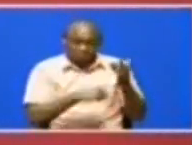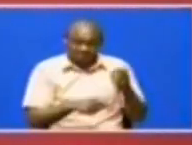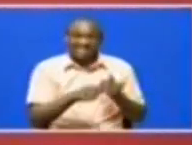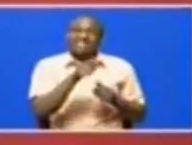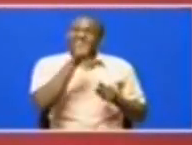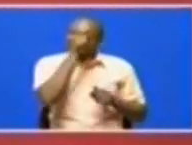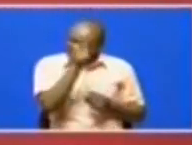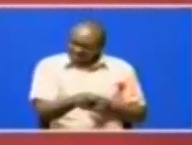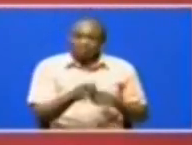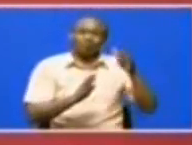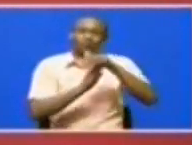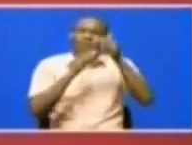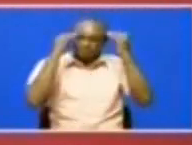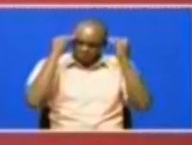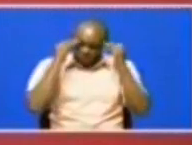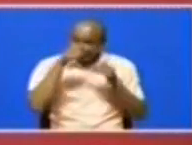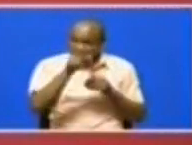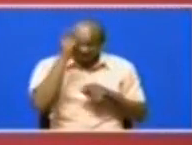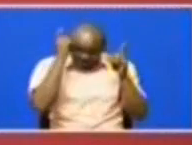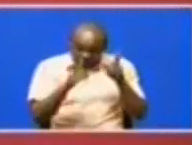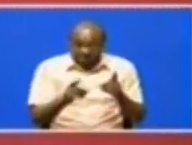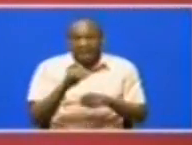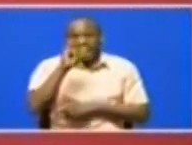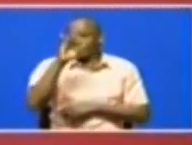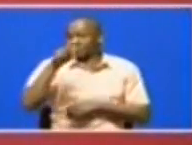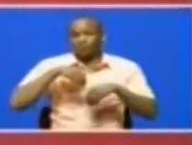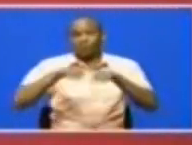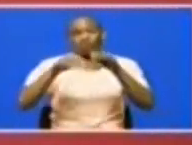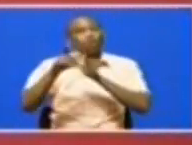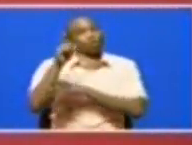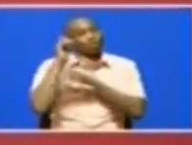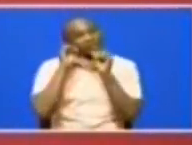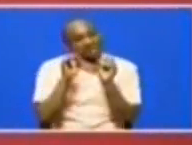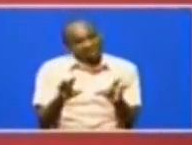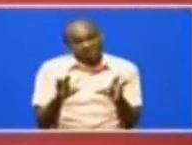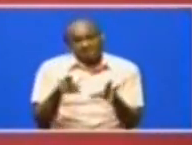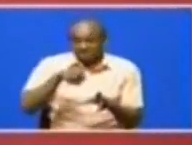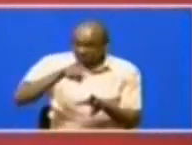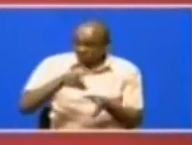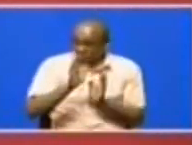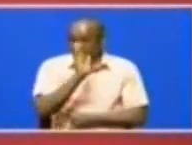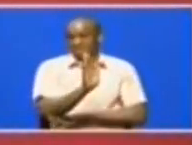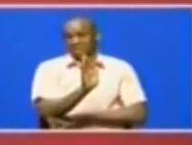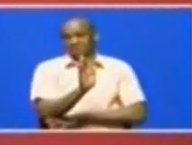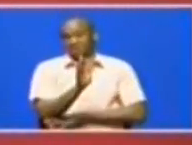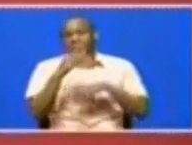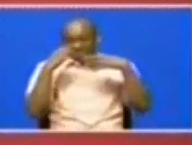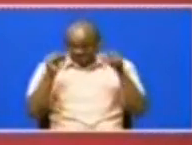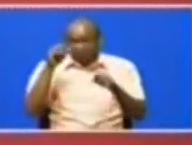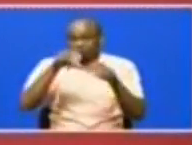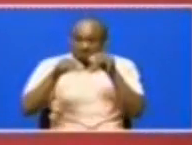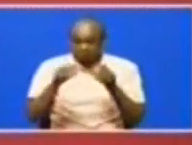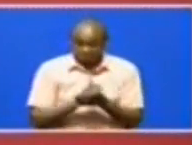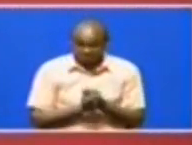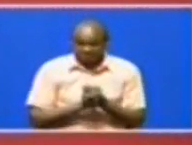judges of the Supreme Court who ruled that the IBC did not adhere to the law in what they managed the presidential